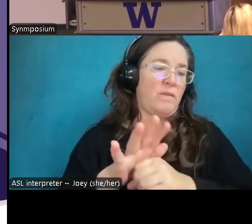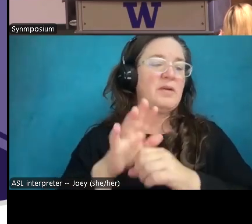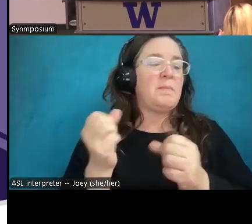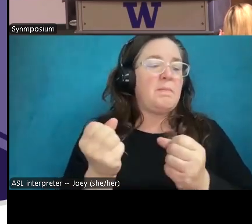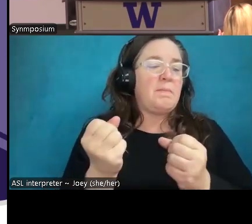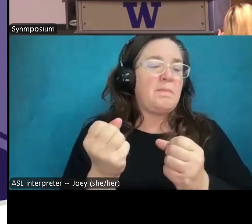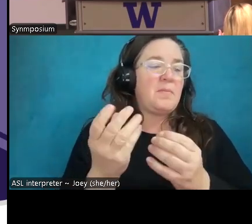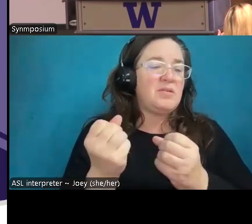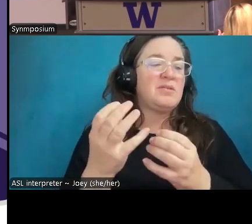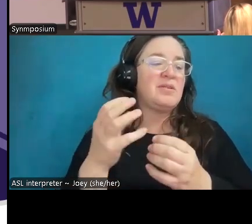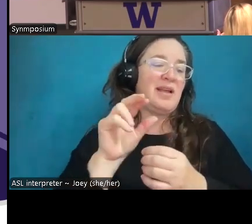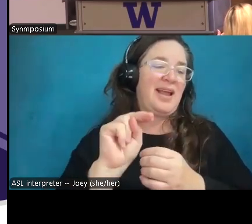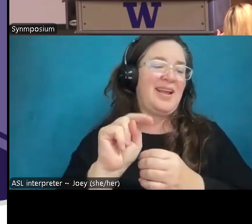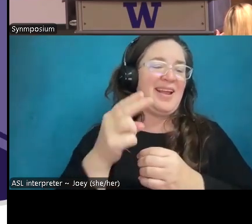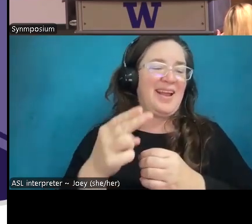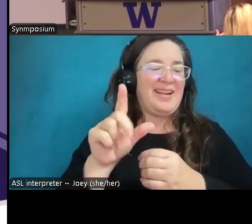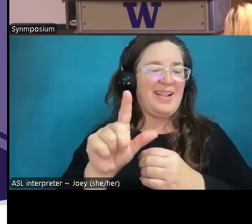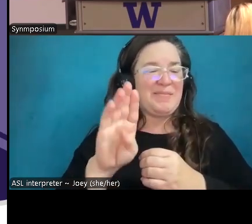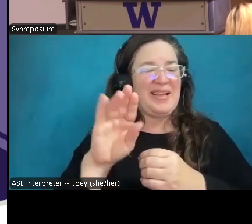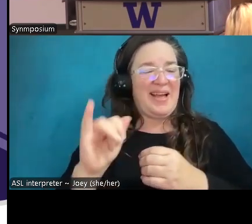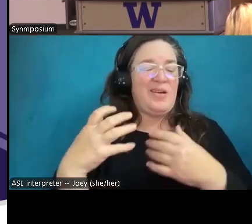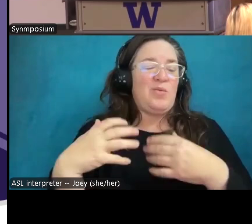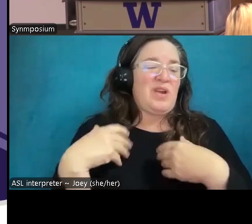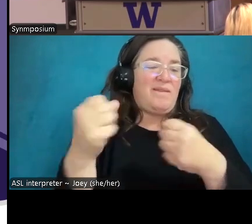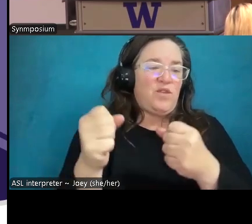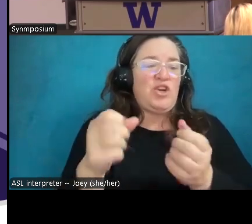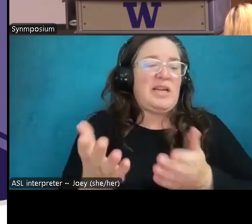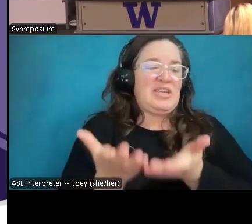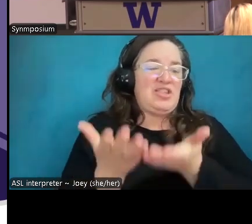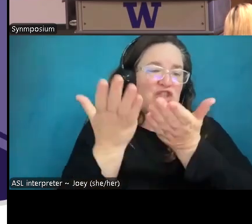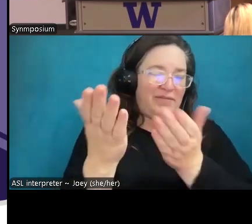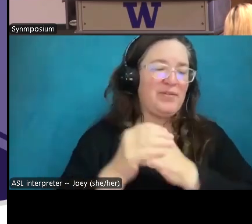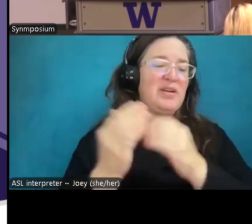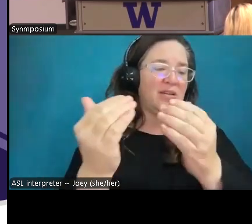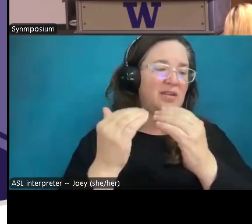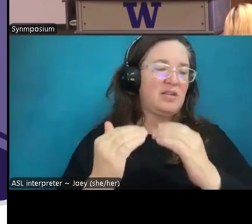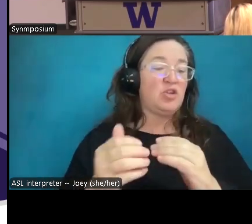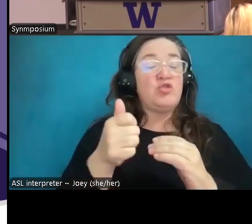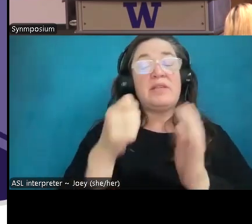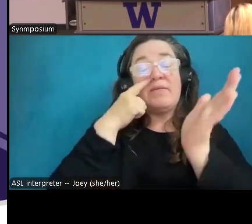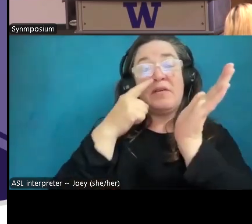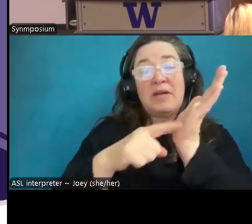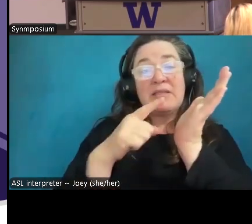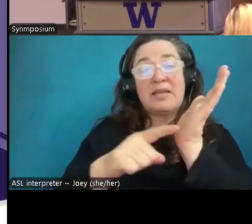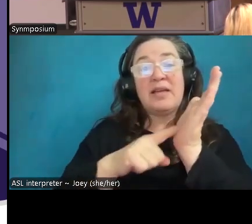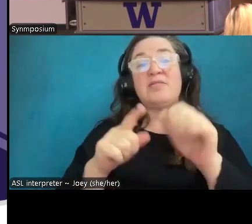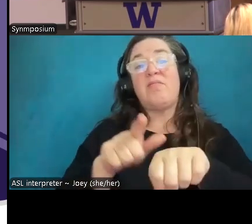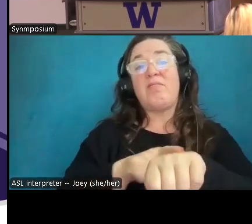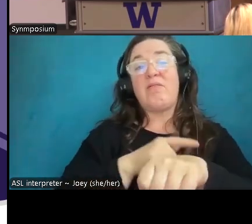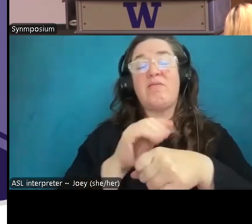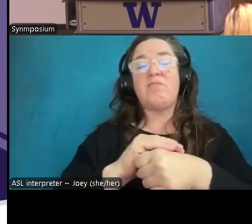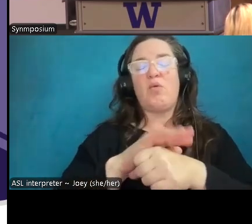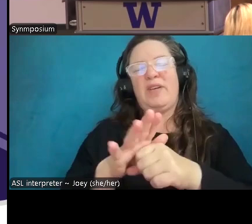for Recover, Sleep, and Energize clinical trials. She investigates long COVID health disparities through Alzheimer's